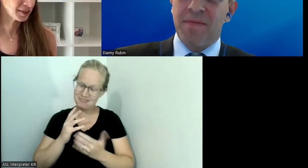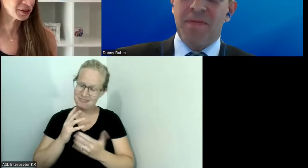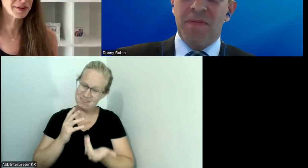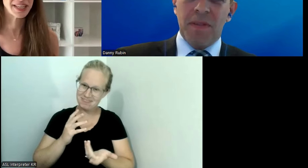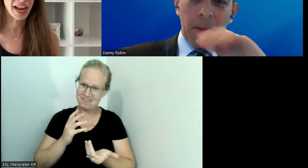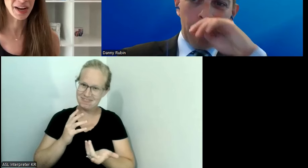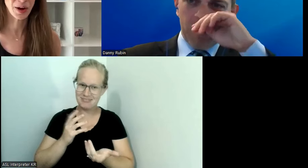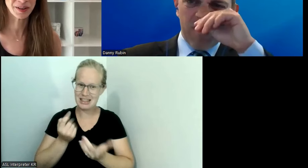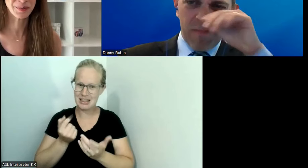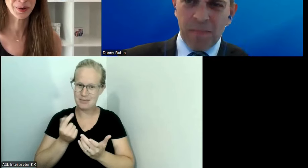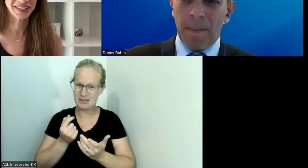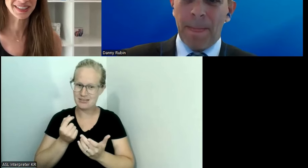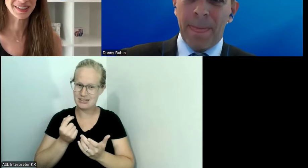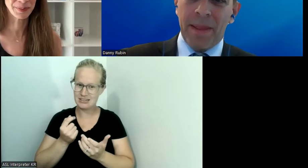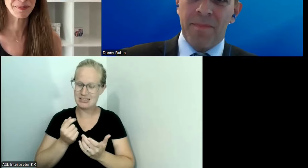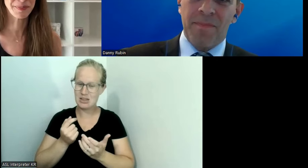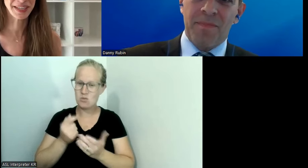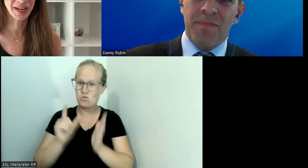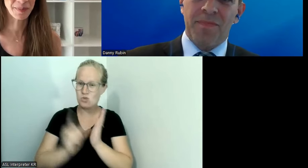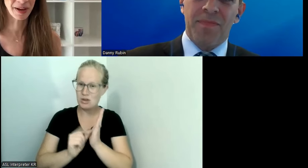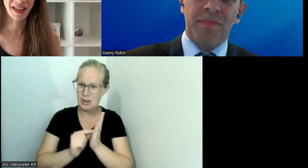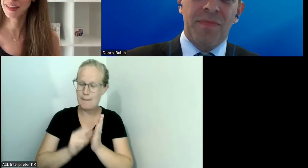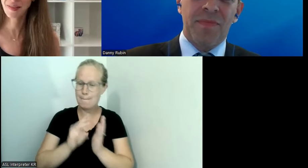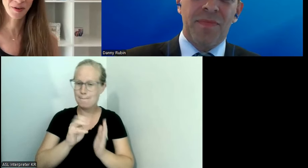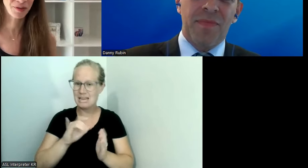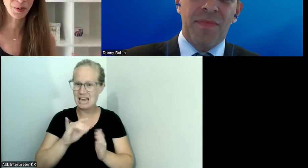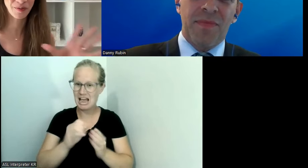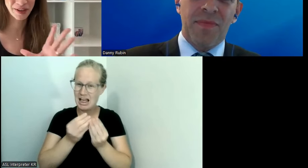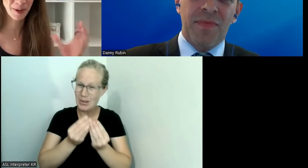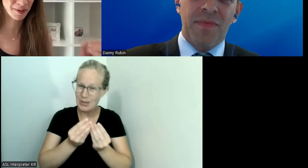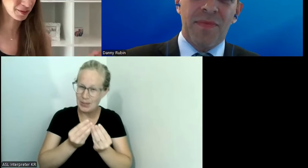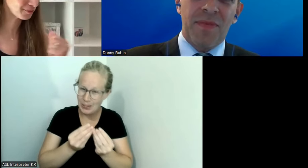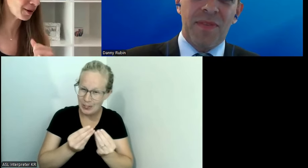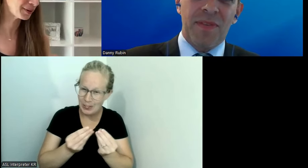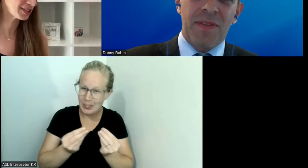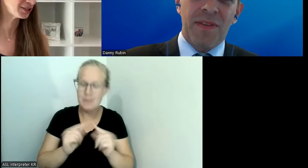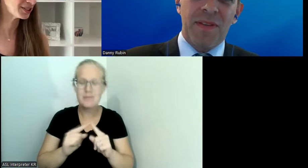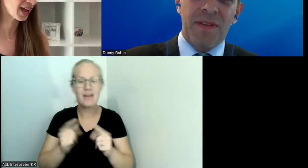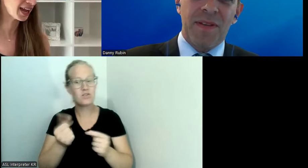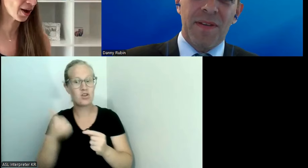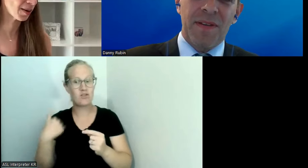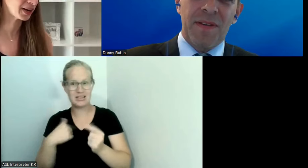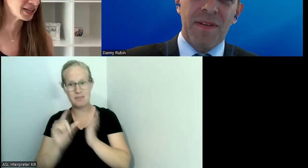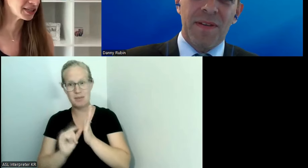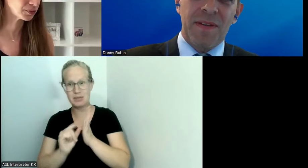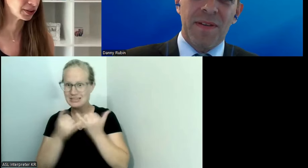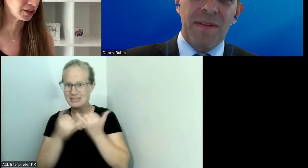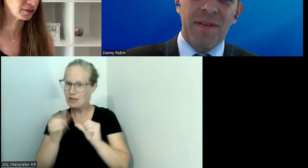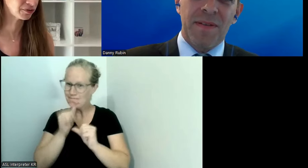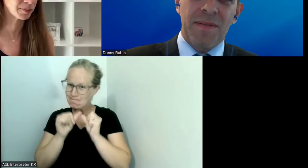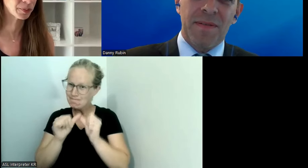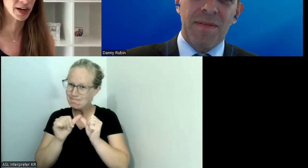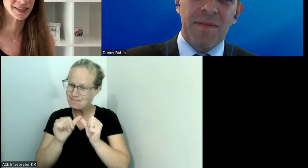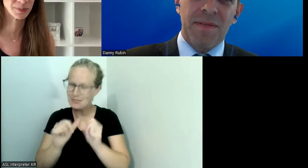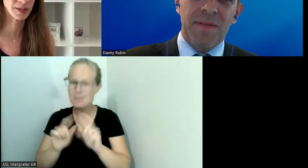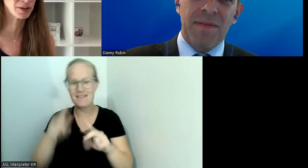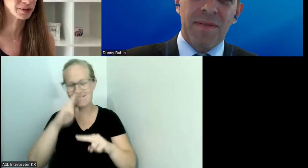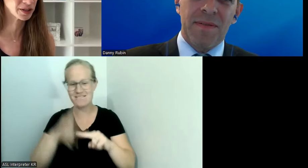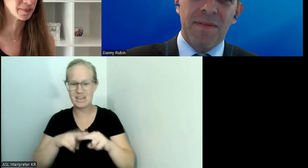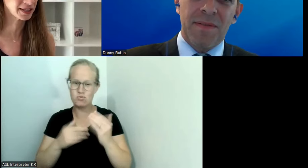it's a little bit of a dying art, the print, print media, but I think there are a few of us publications are still hanging on, but it is a really fun